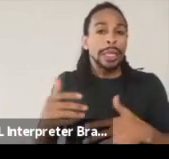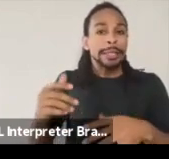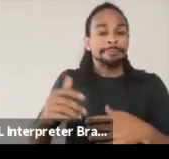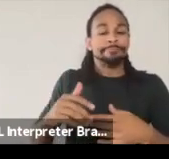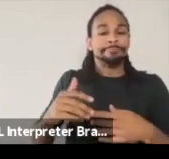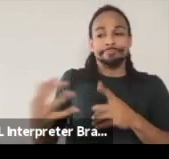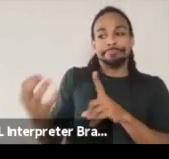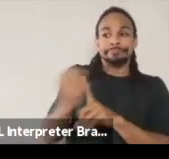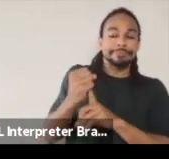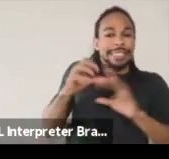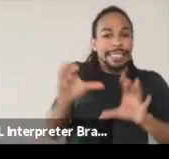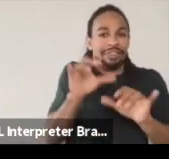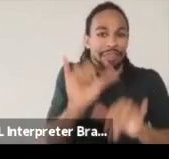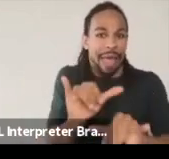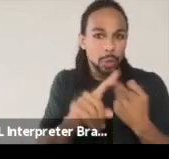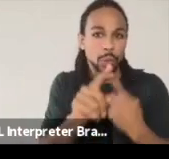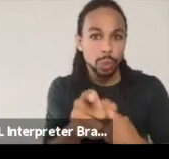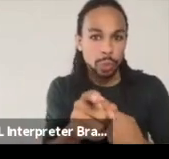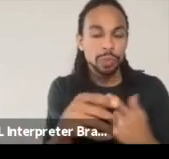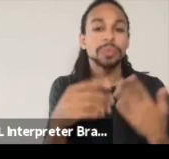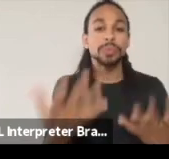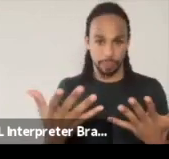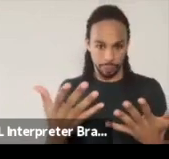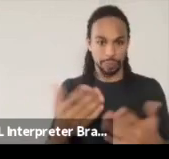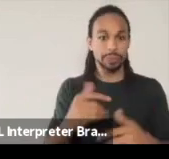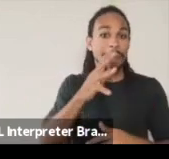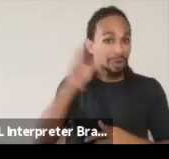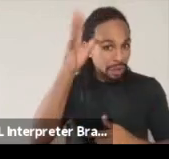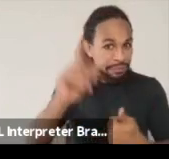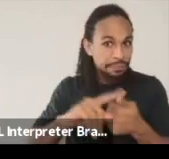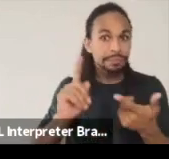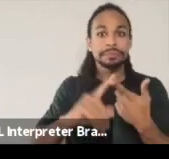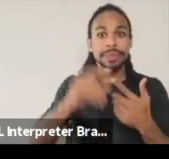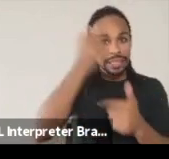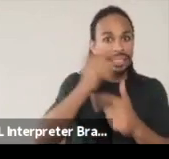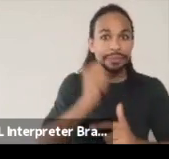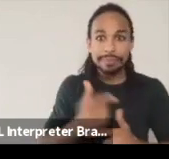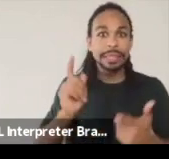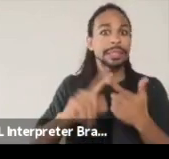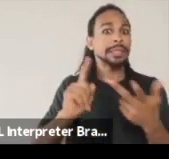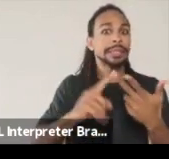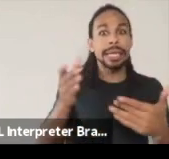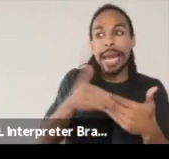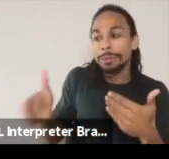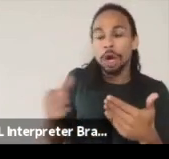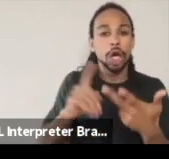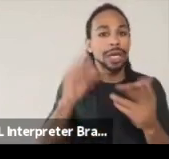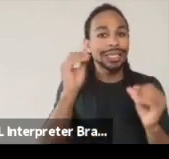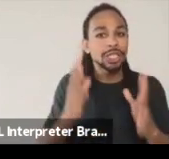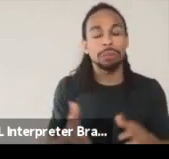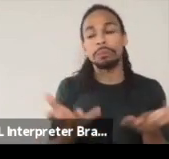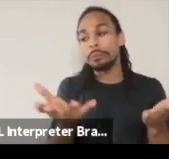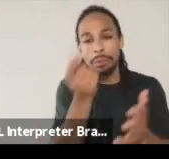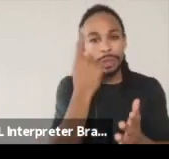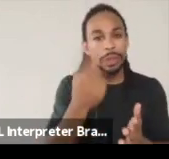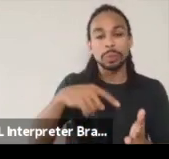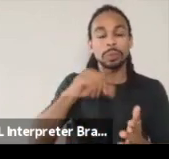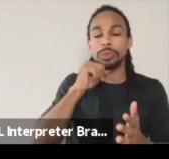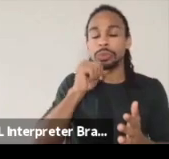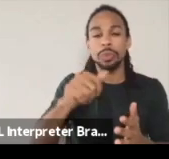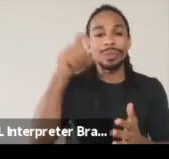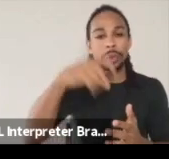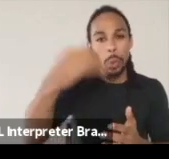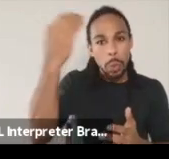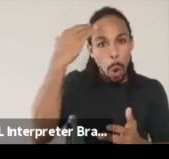played. For example, were they a parent, a sibling, a neighbor, a teacher? We're not asking for that experience now, but just as we